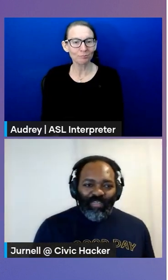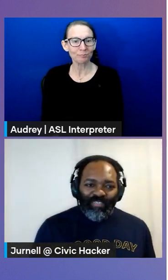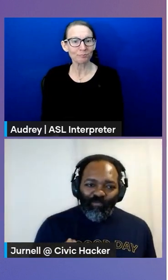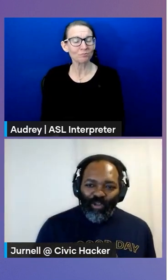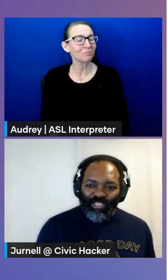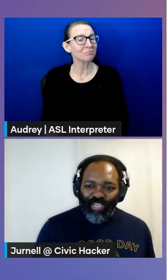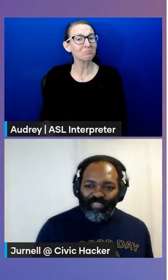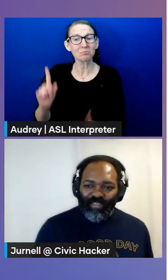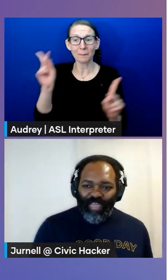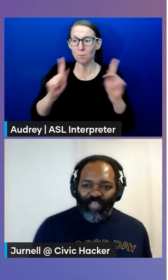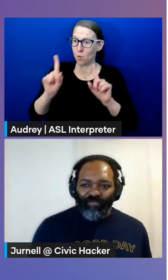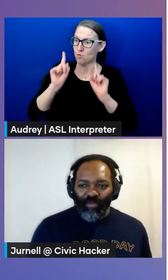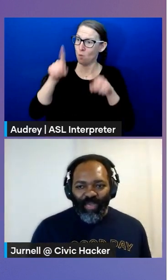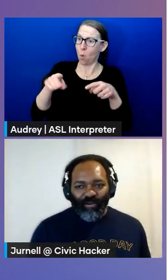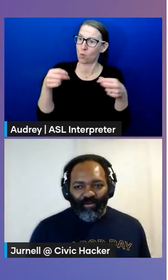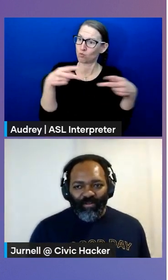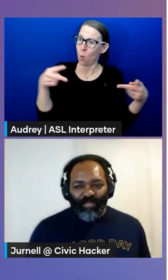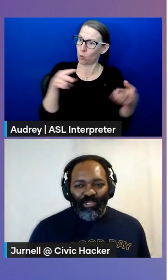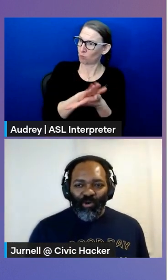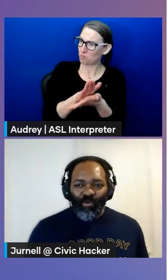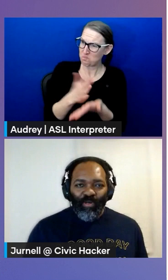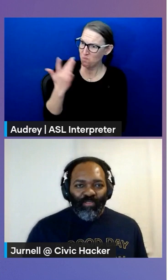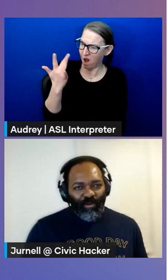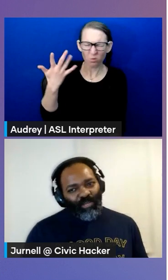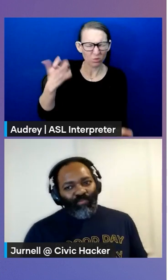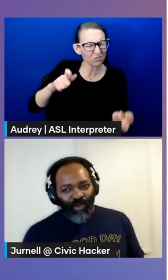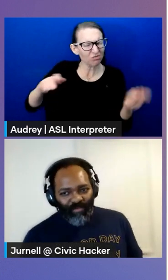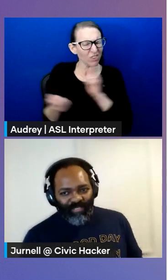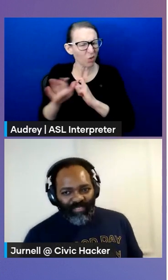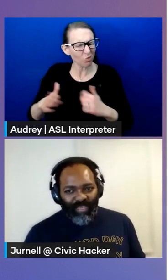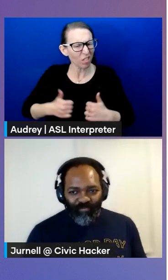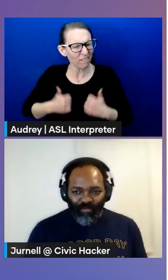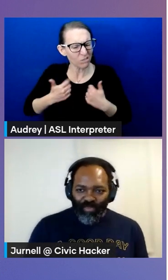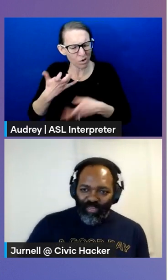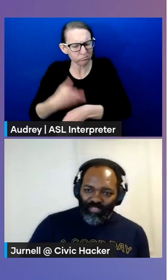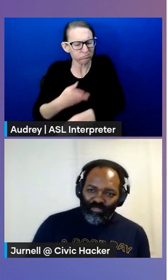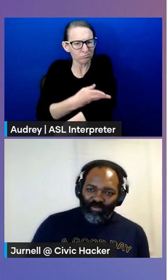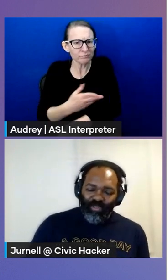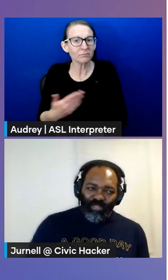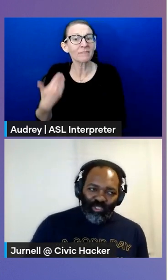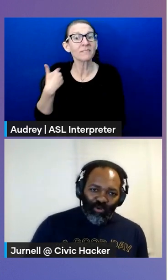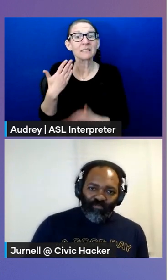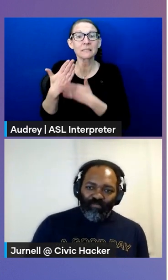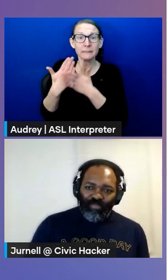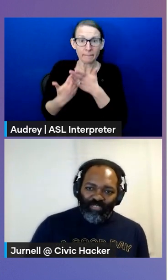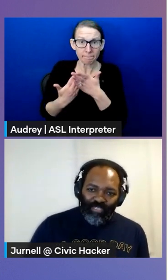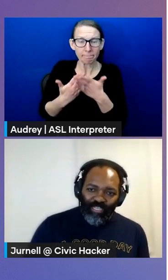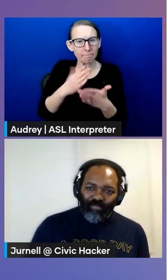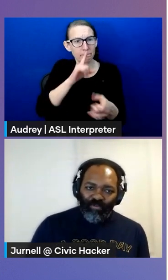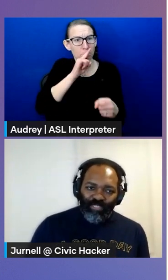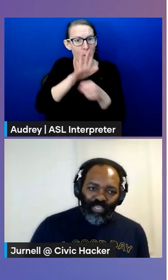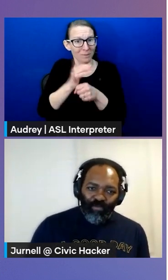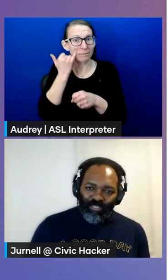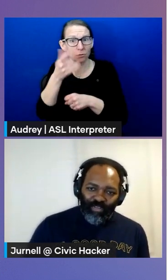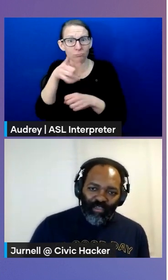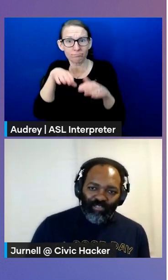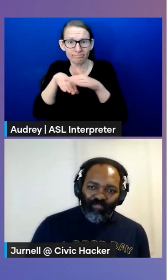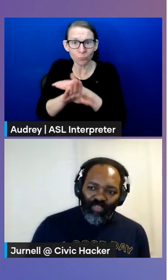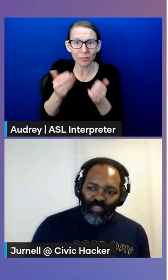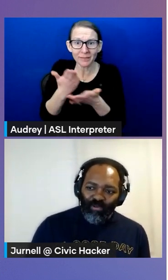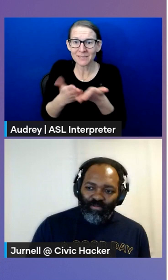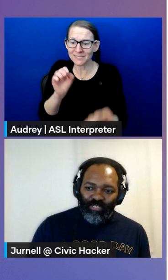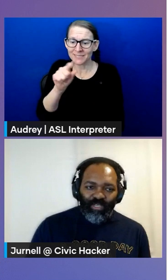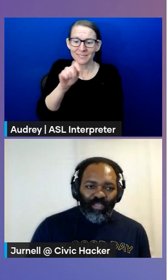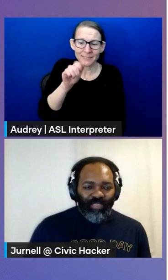schools because they want to change their lives from the better. So there are some promises that if you get into certain STEAM or